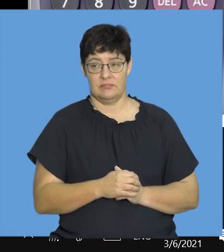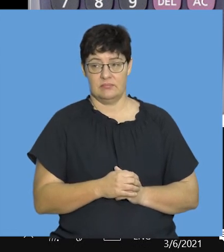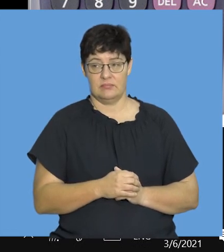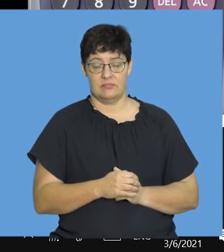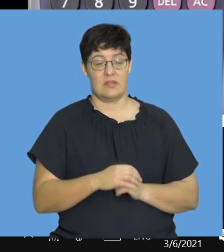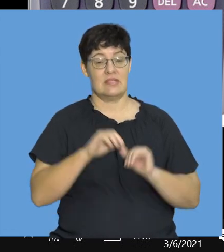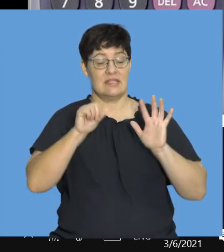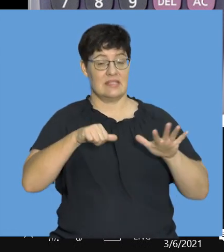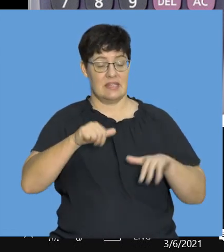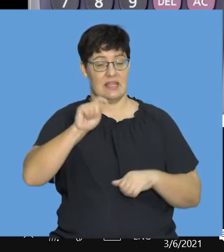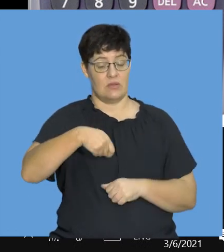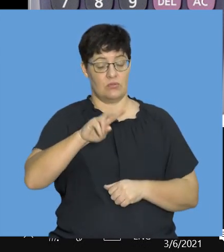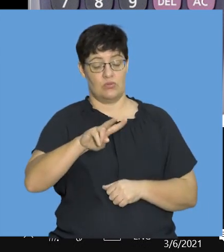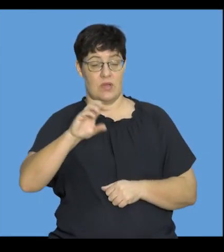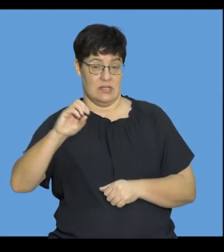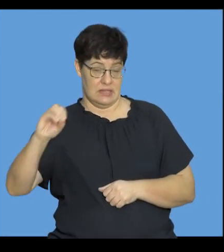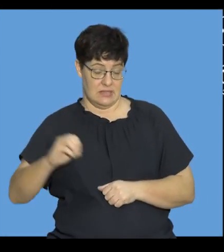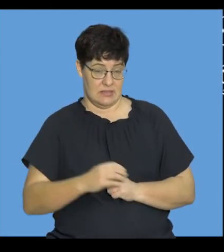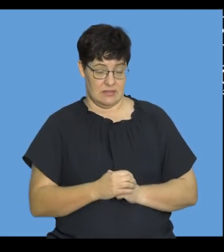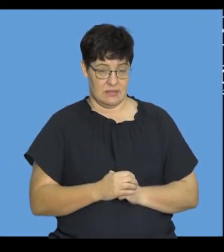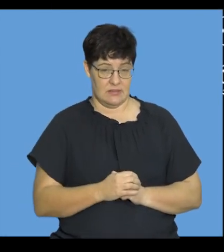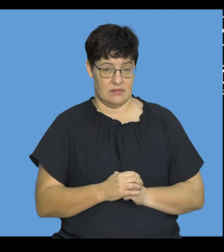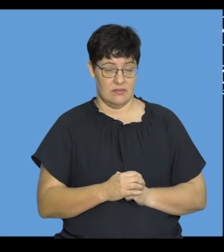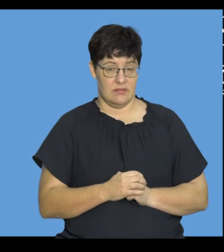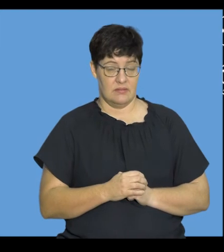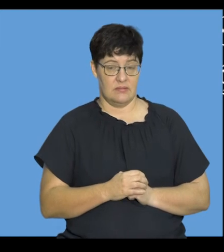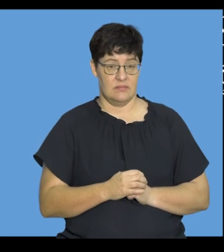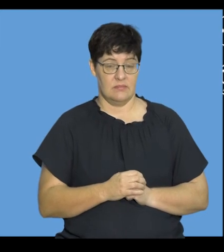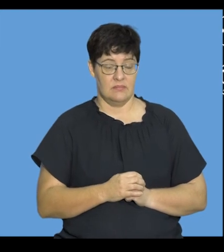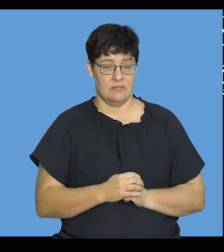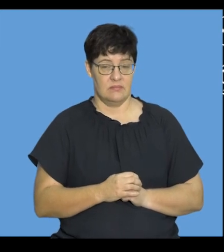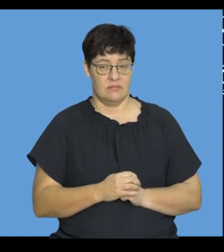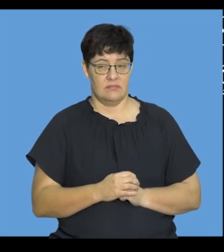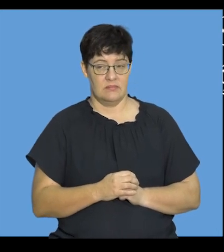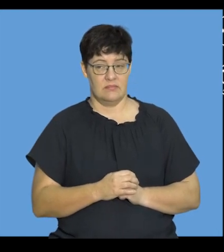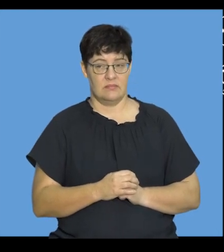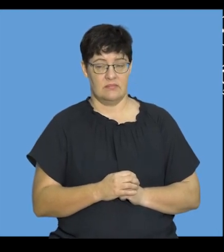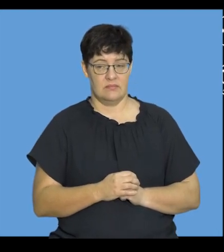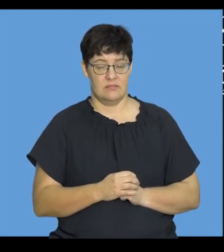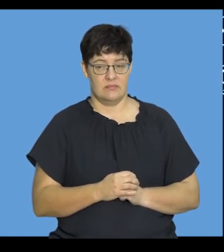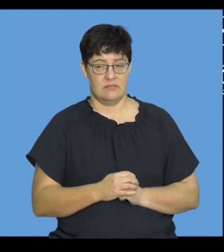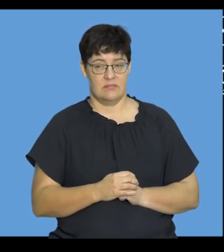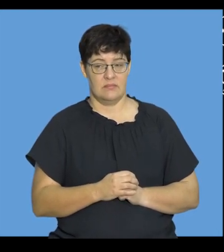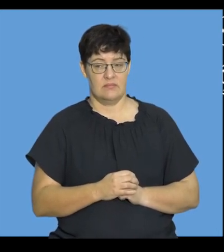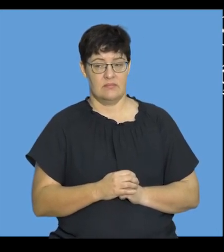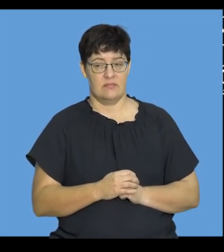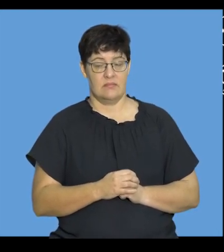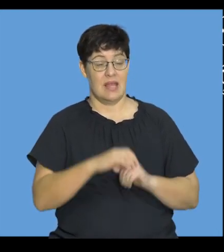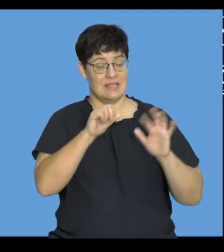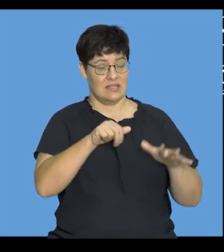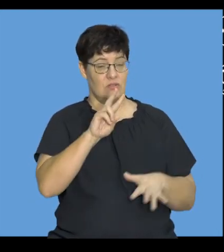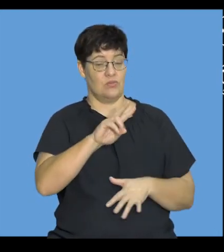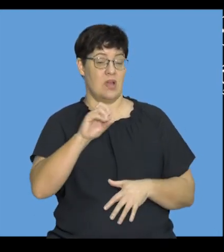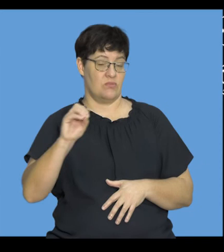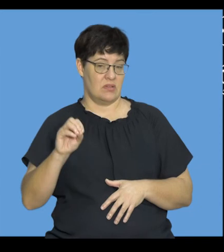that figure is 16,200. As you can clearly see, there's your 16,200, and this means,